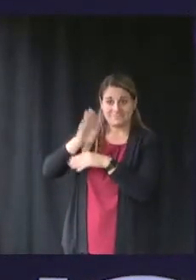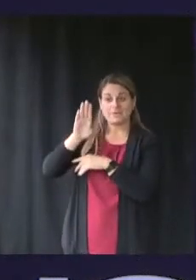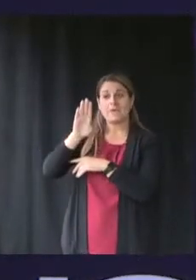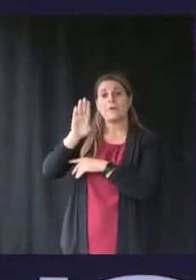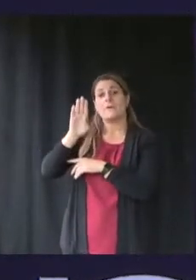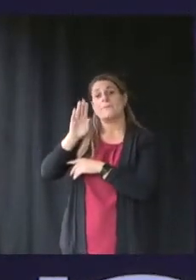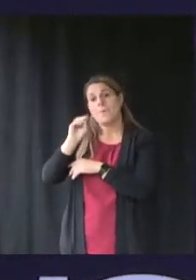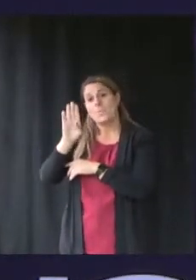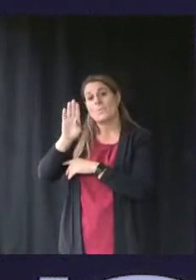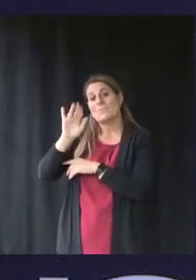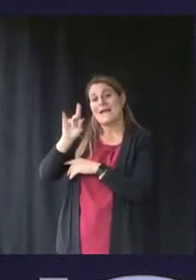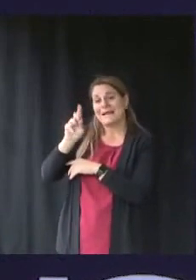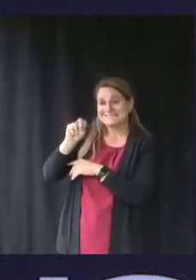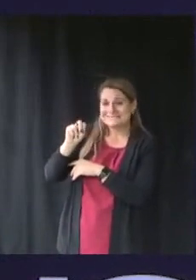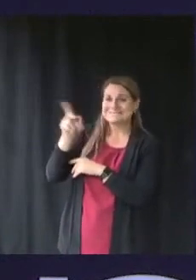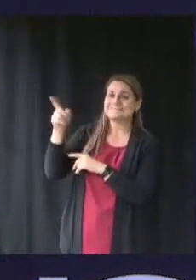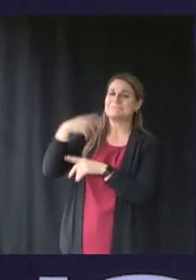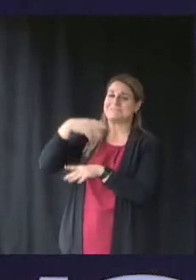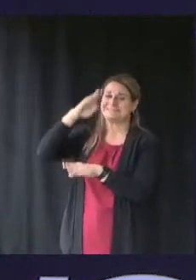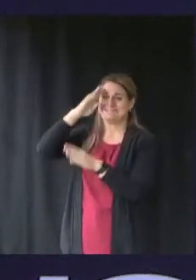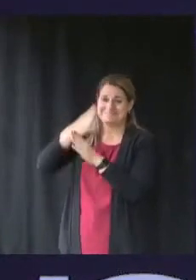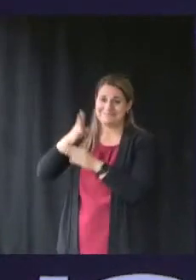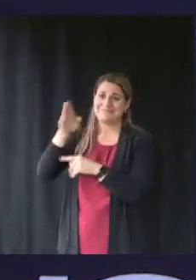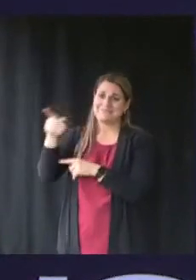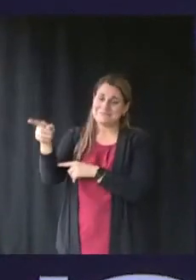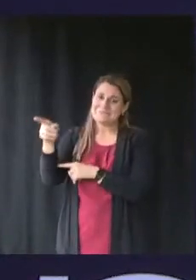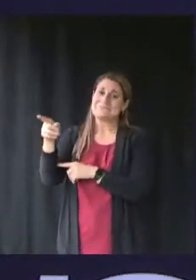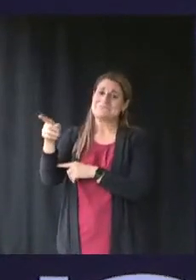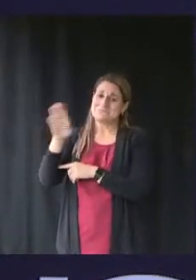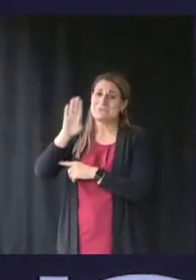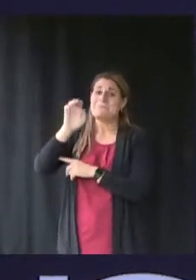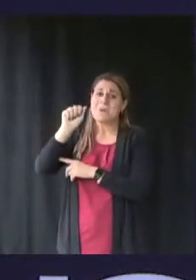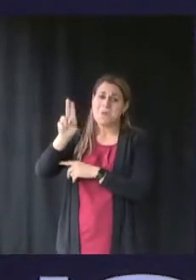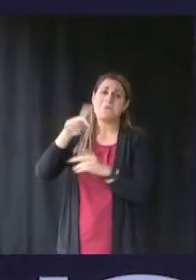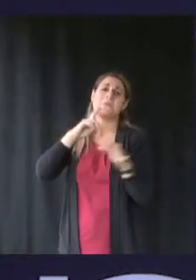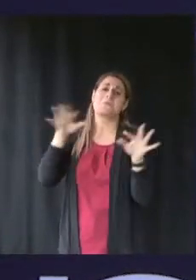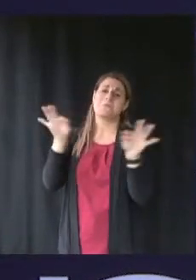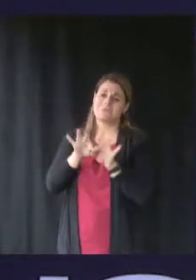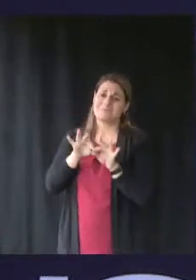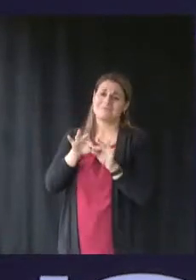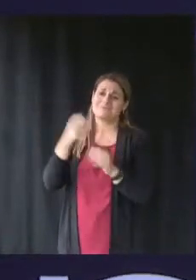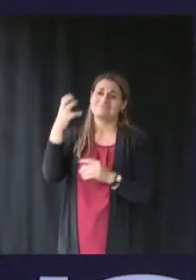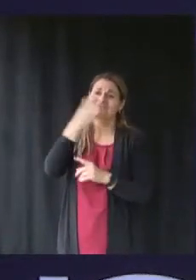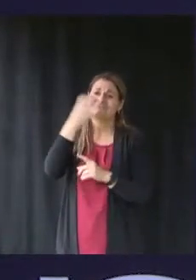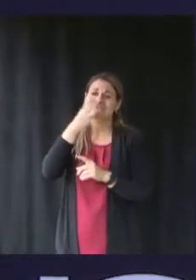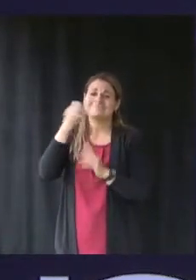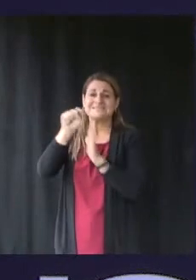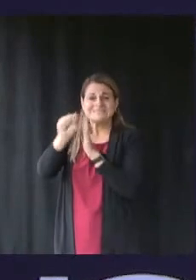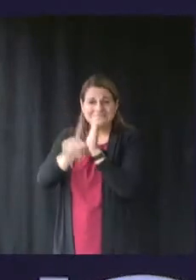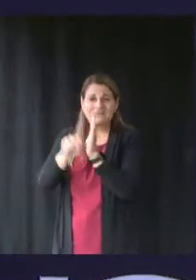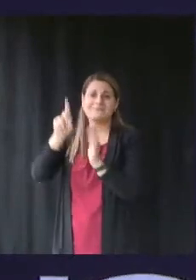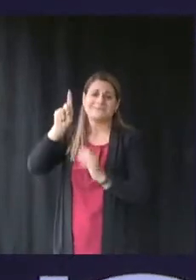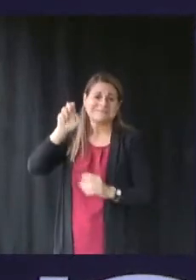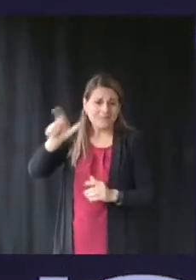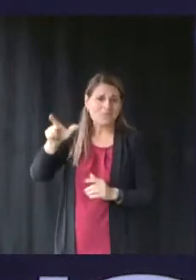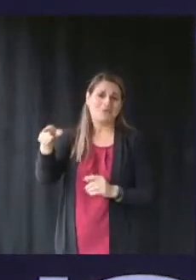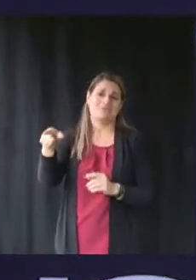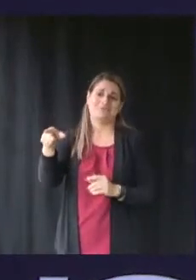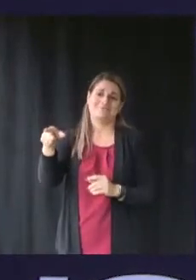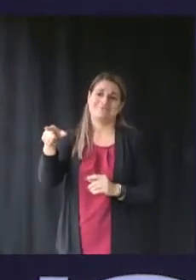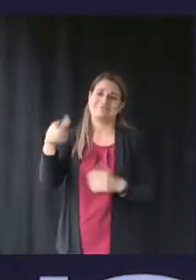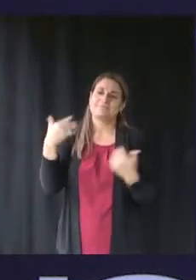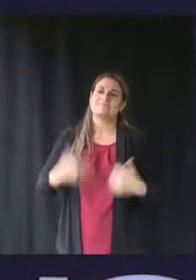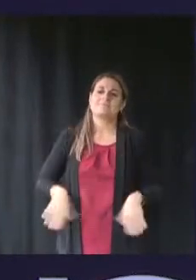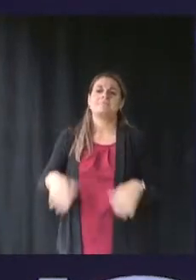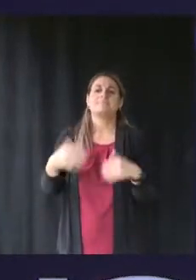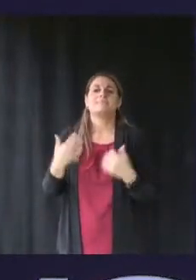talking to you, my son, Beau Biden, was the Attorney General of the state of Delaware. And one of the people he went to and sought advice from, for